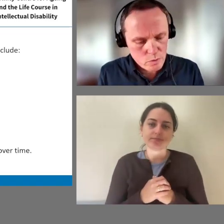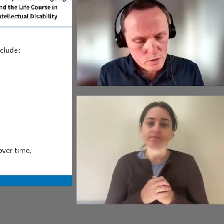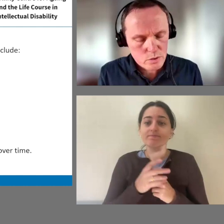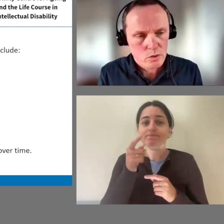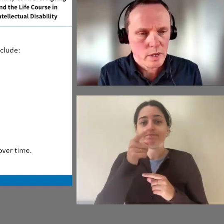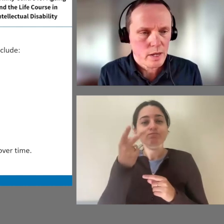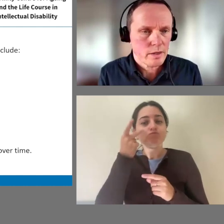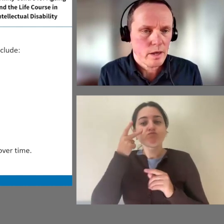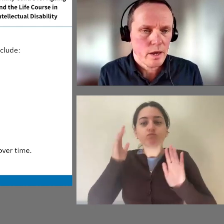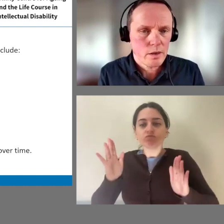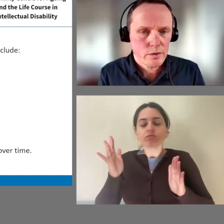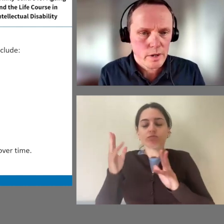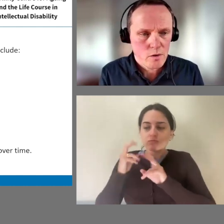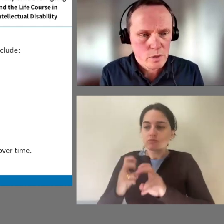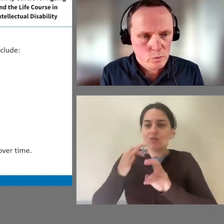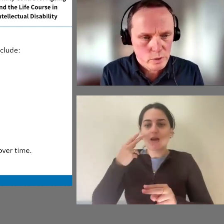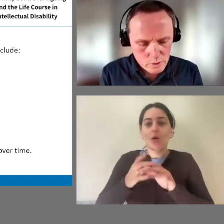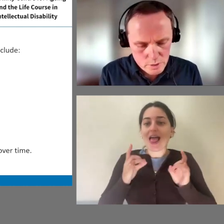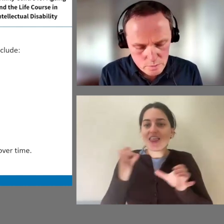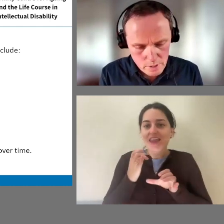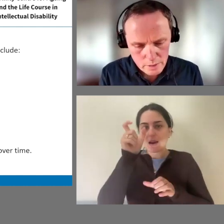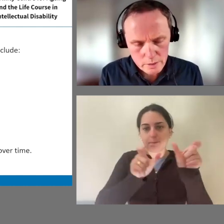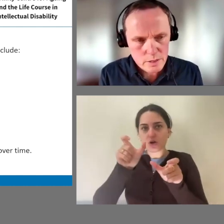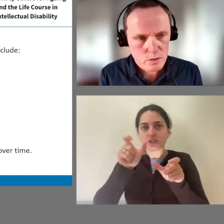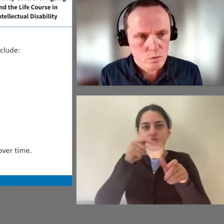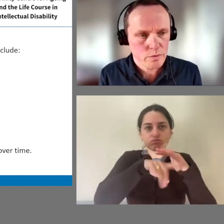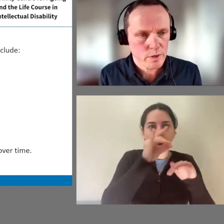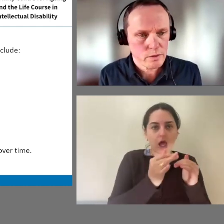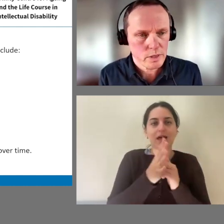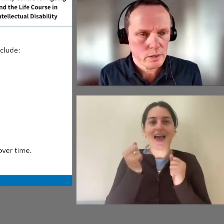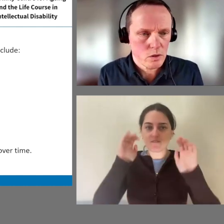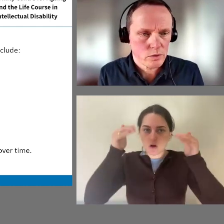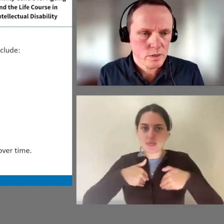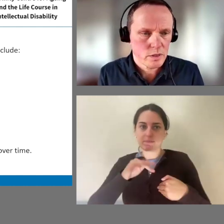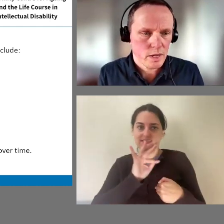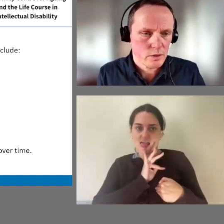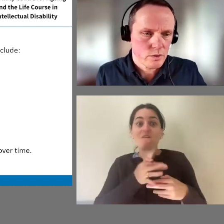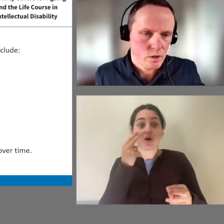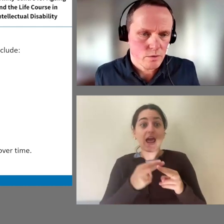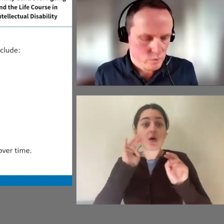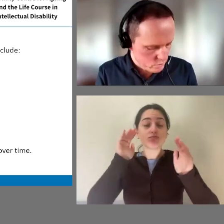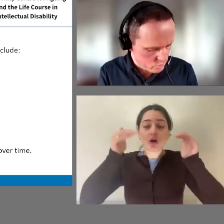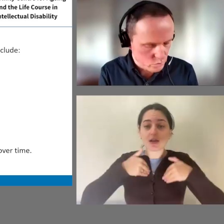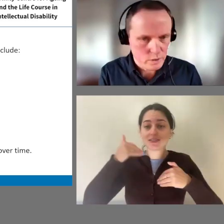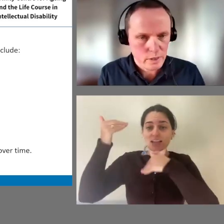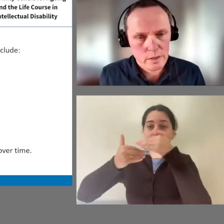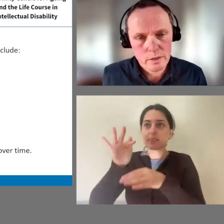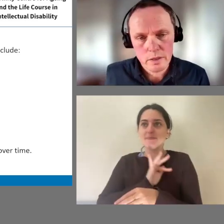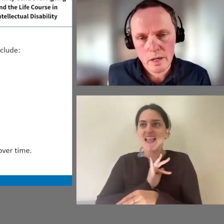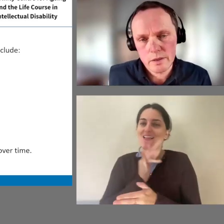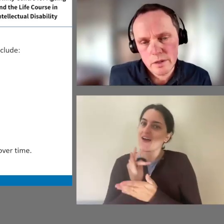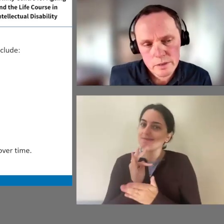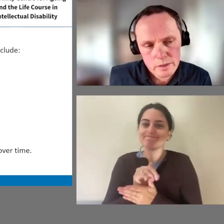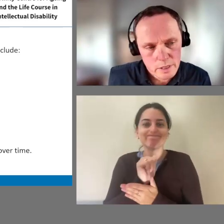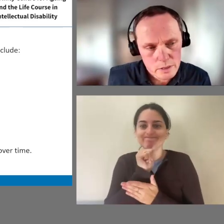The review also looked at healthcare of people with autism, and in this, we found that autistic adults often do not get